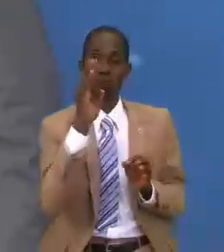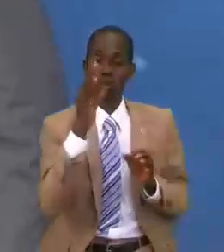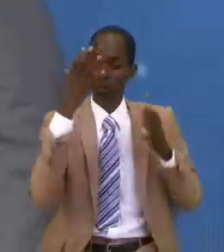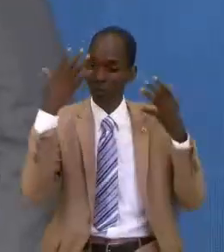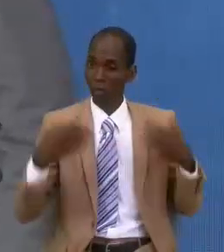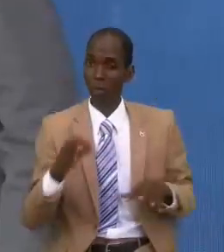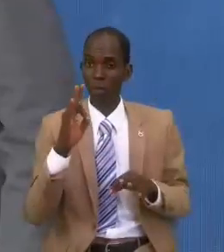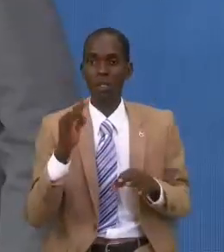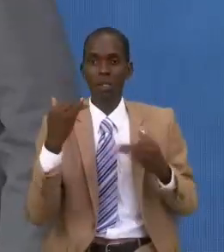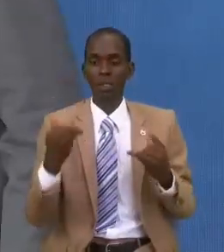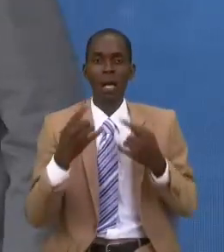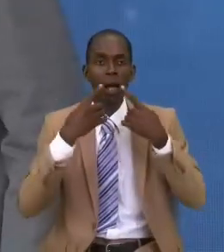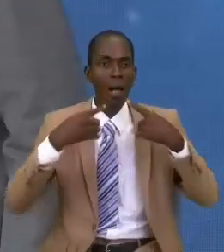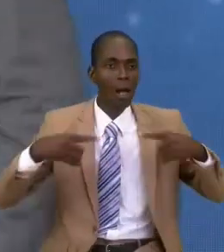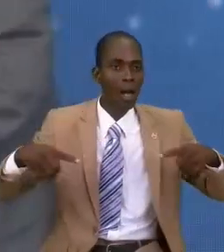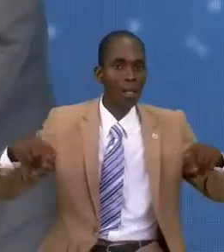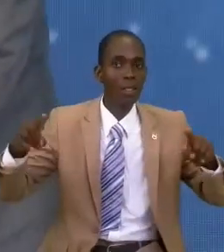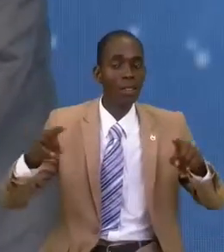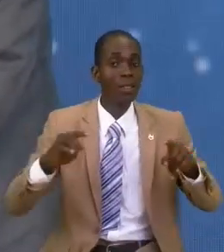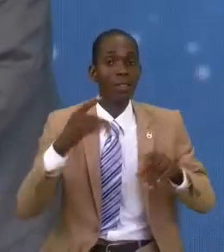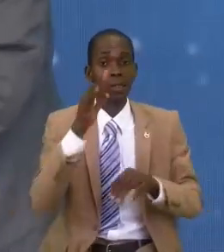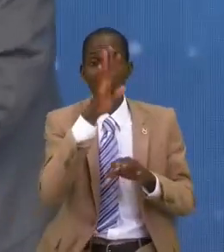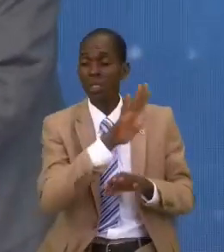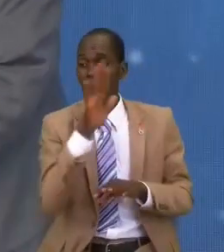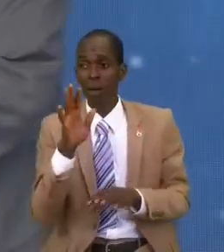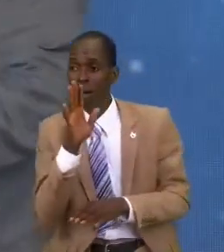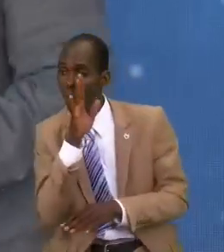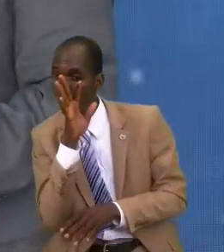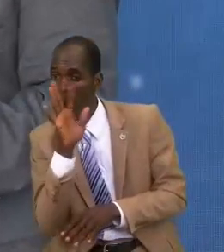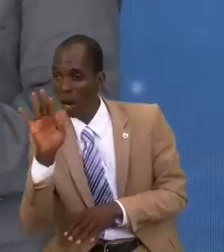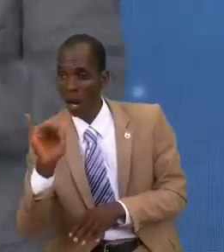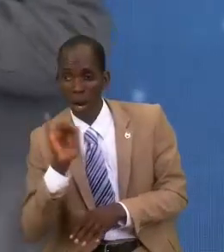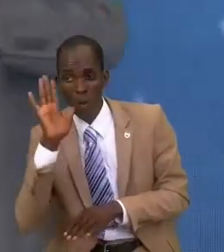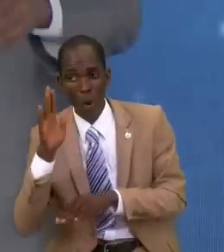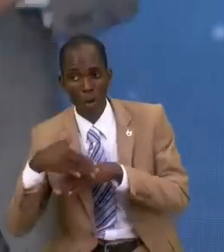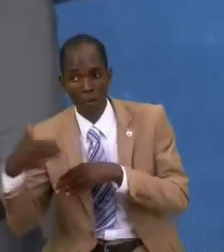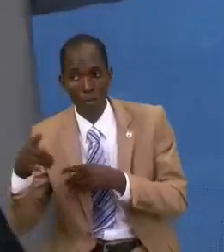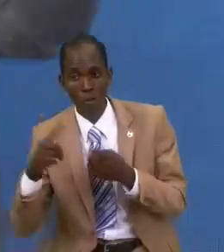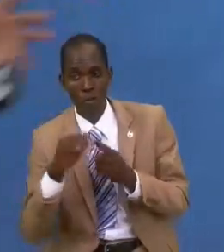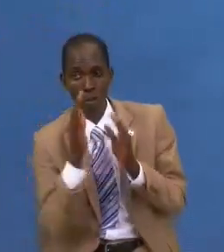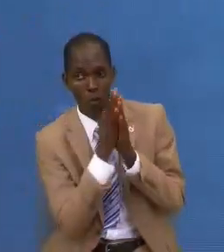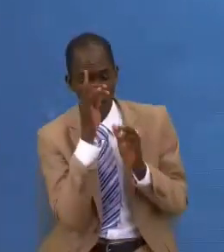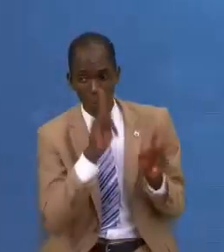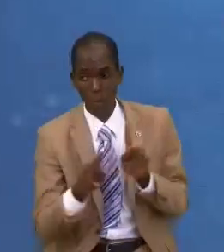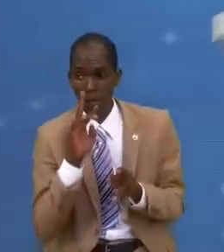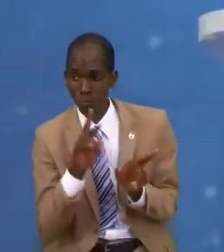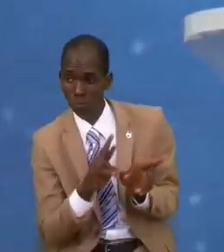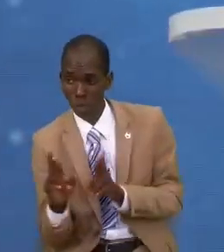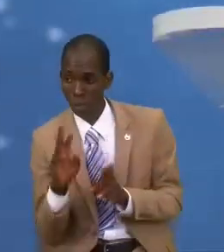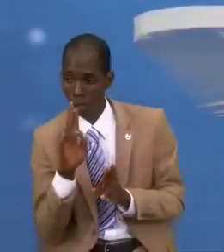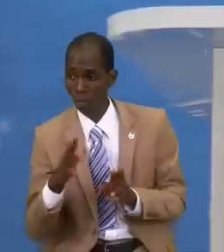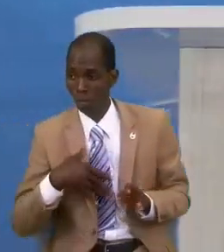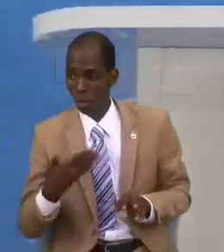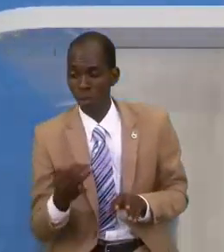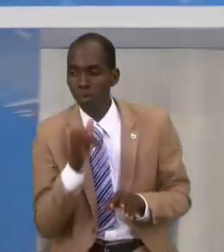want to call you to pray for the people. Are you ready? Are you willing? He didn't ask my permission. He just announced to the people. And he